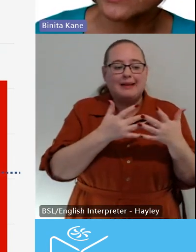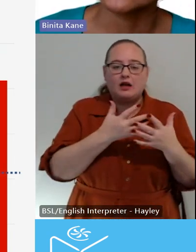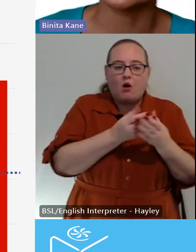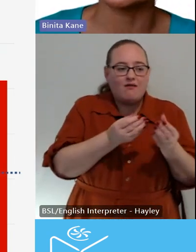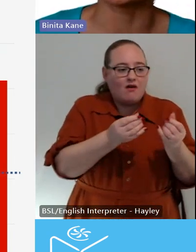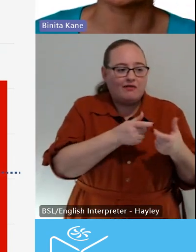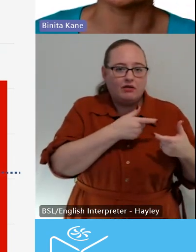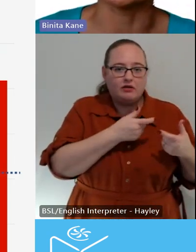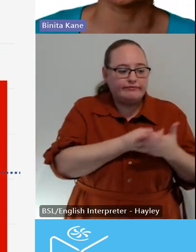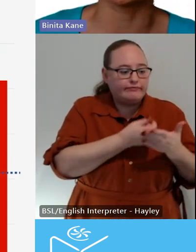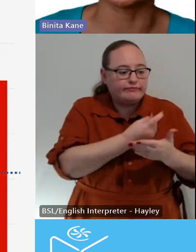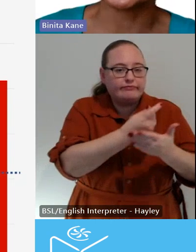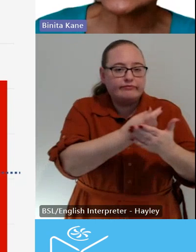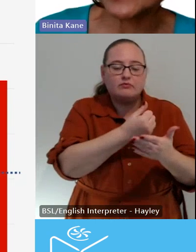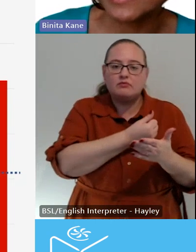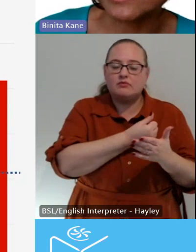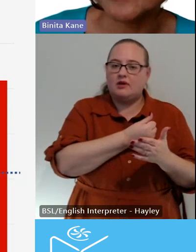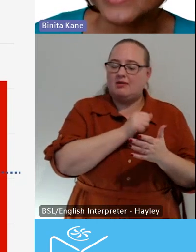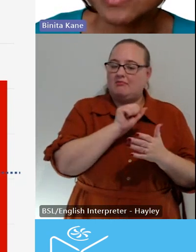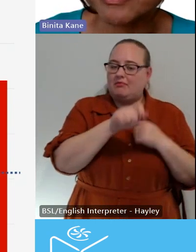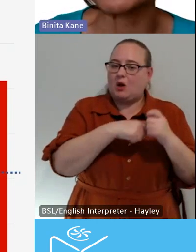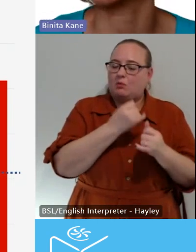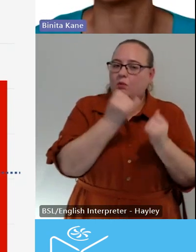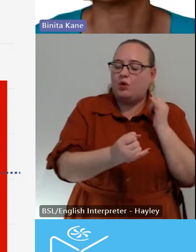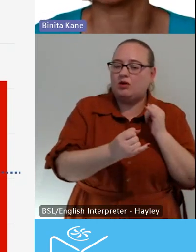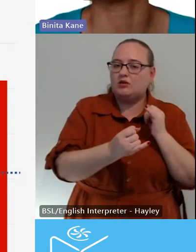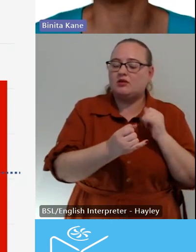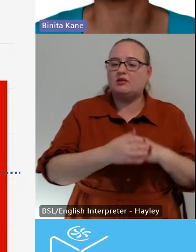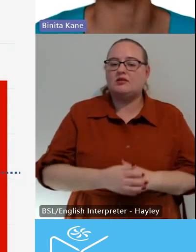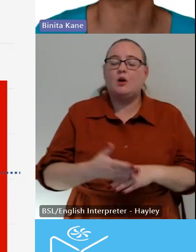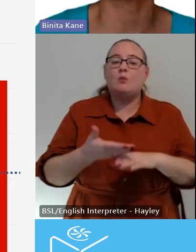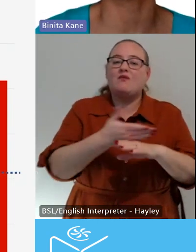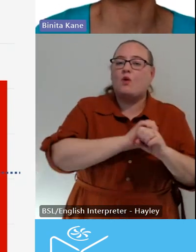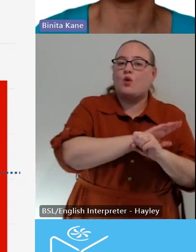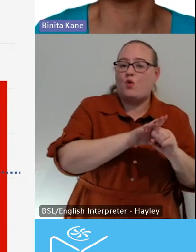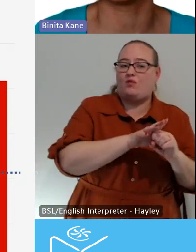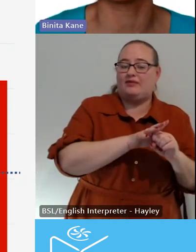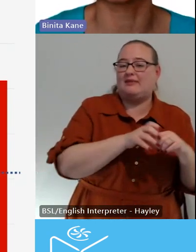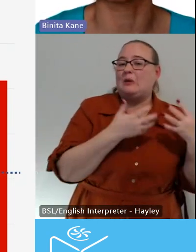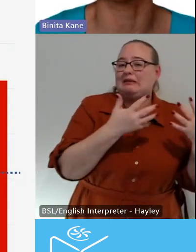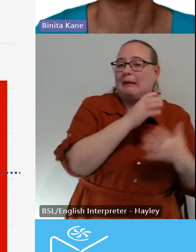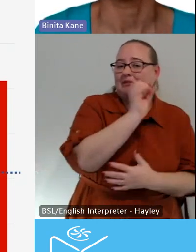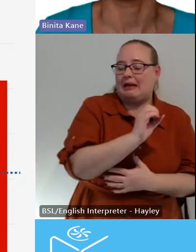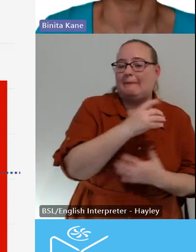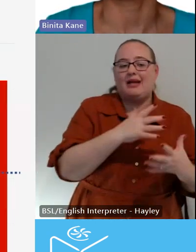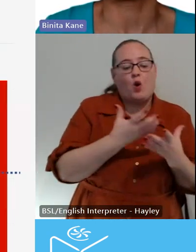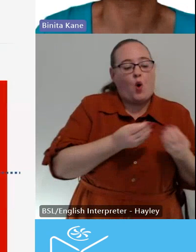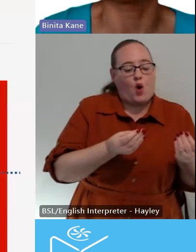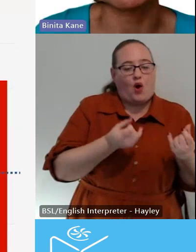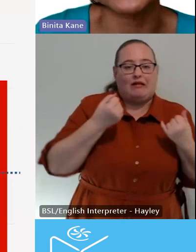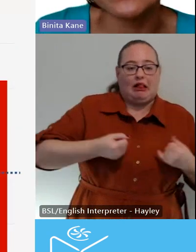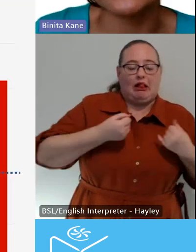doubled to 20% compared to the pre-pandemic rate of 10%. So this is pupils who, so